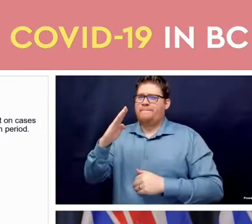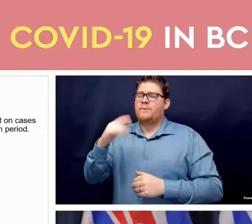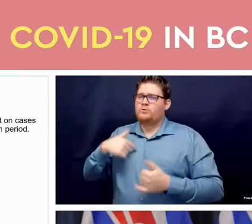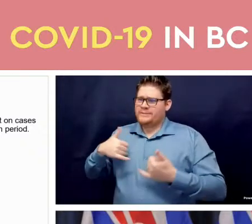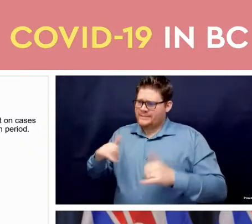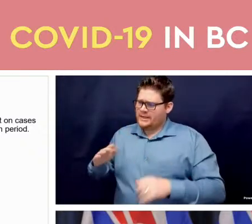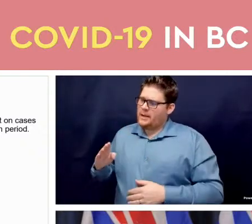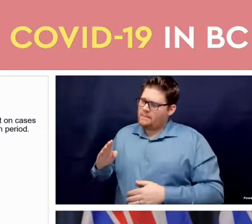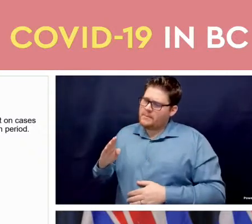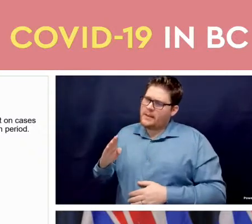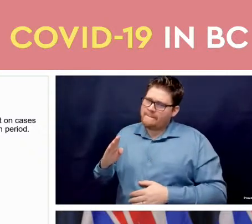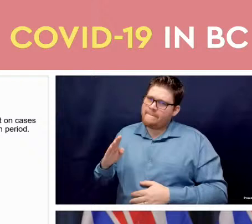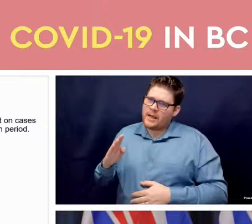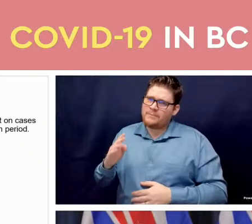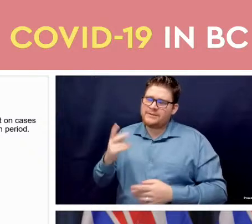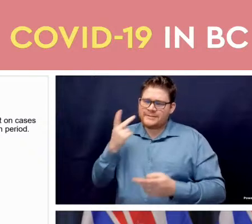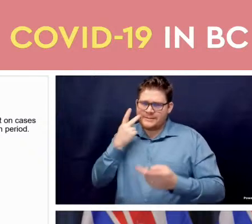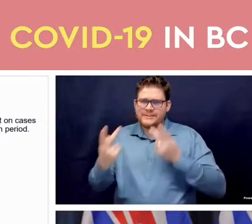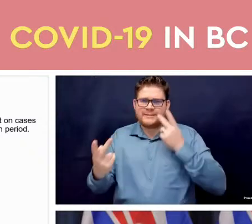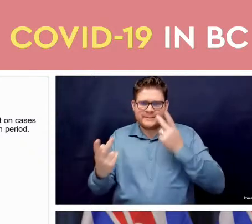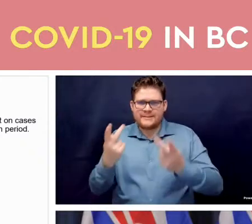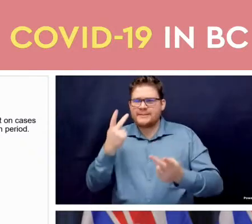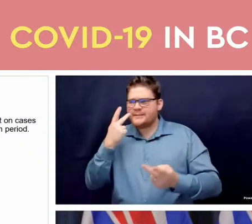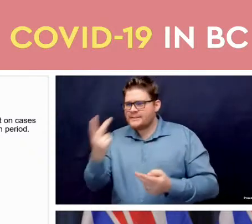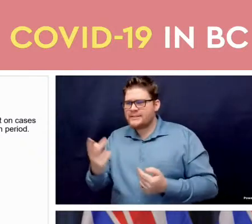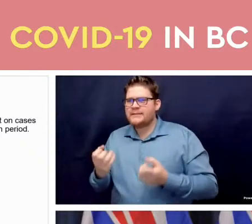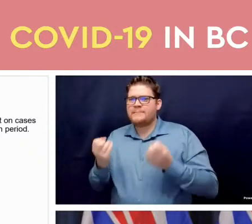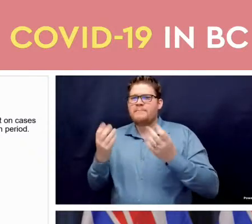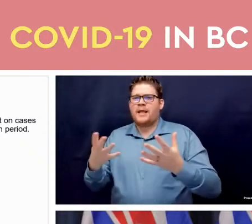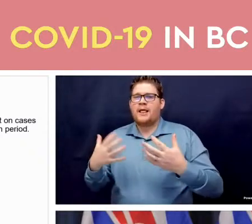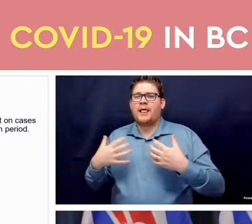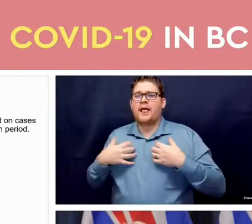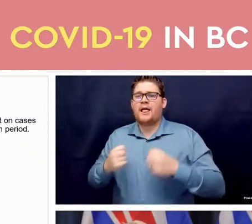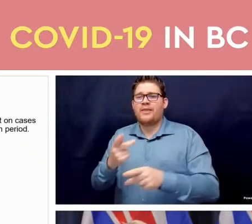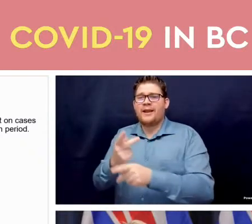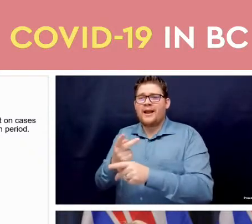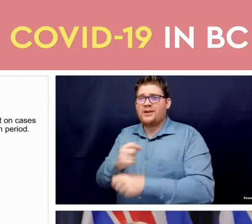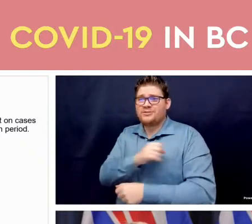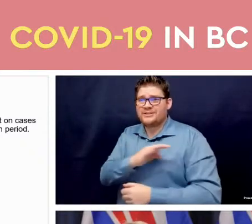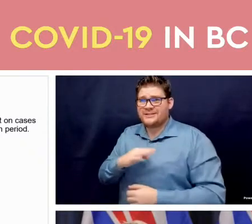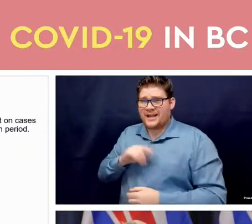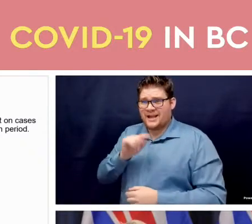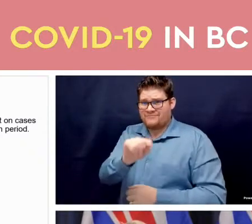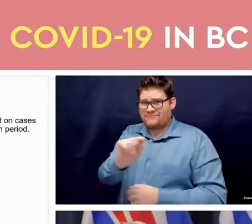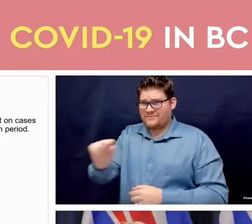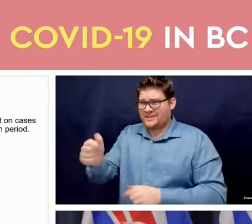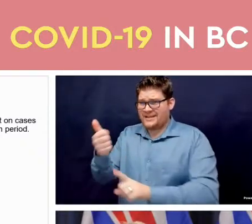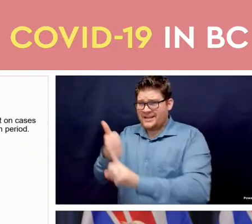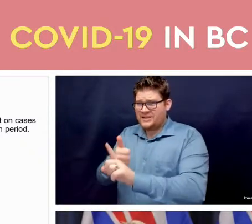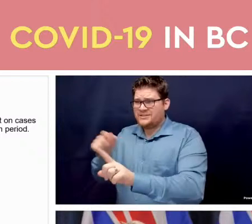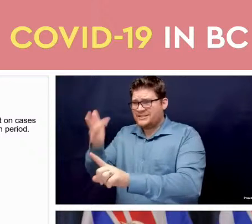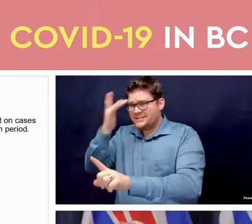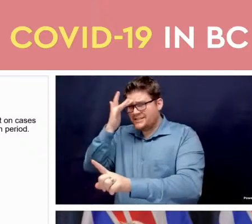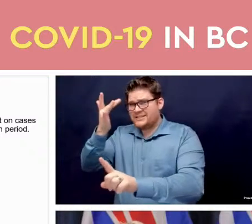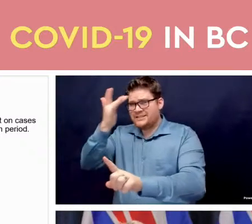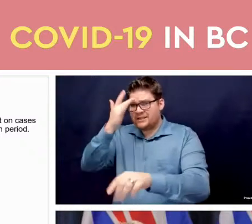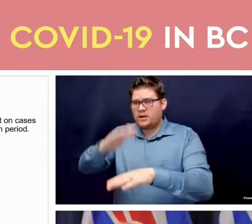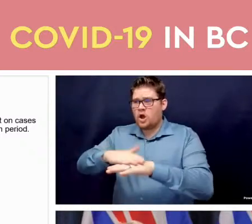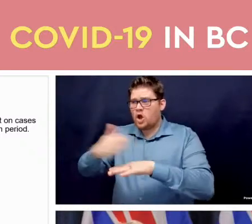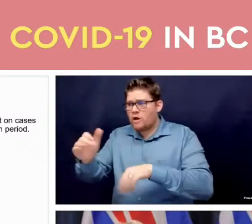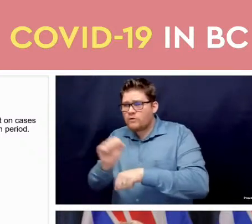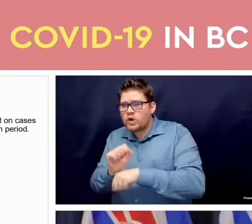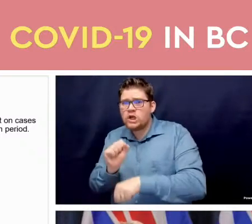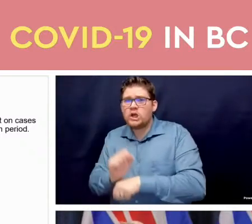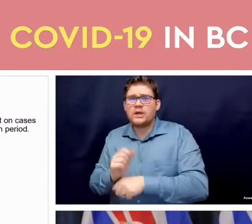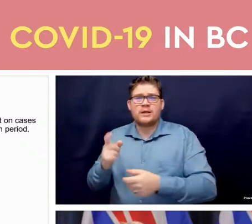ill and not being able to go into work. And we've been working very closely in every hospital, every community, to make sure that we